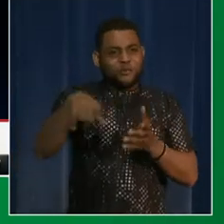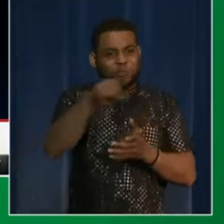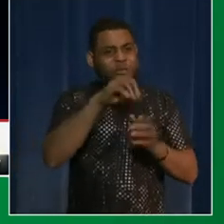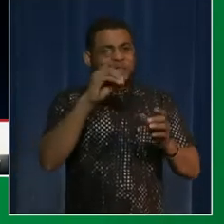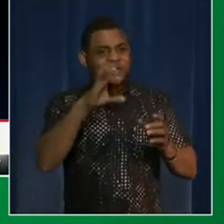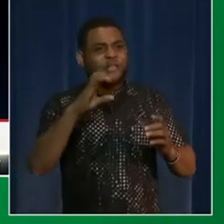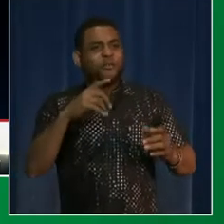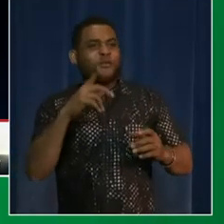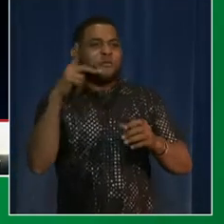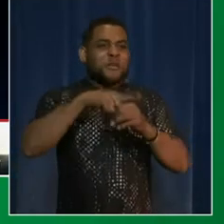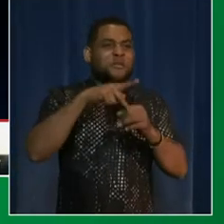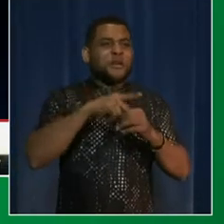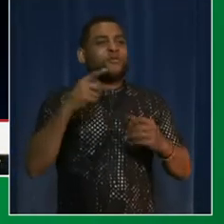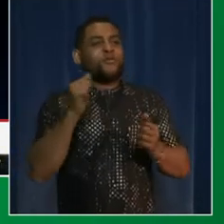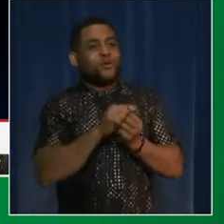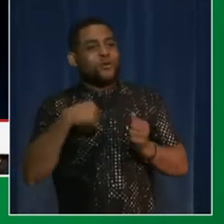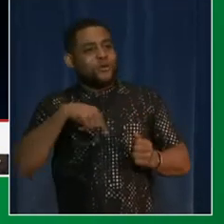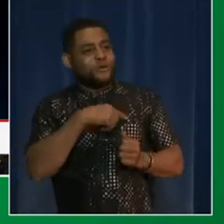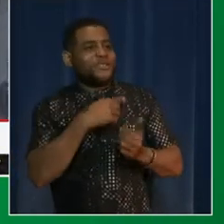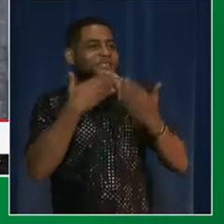Thank you.